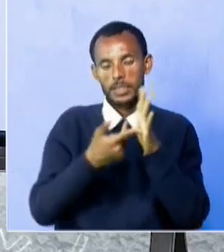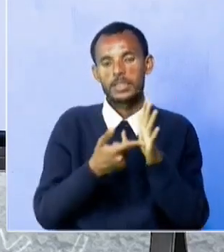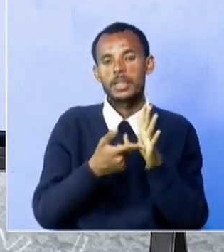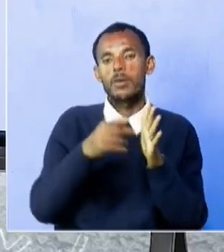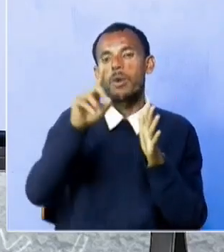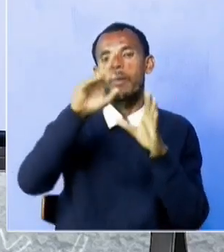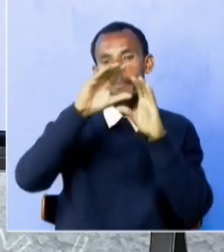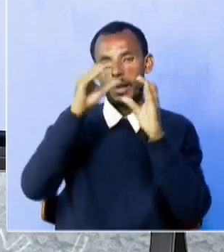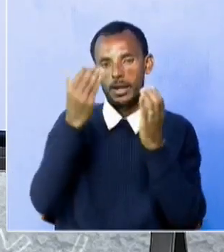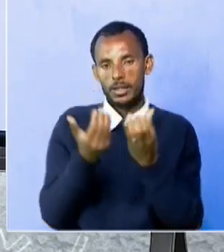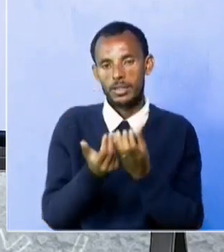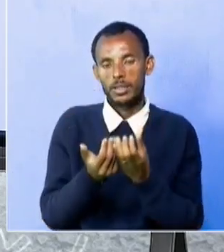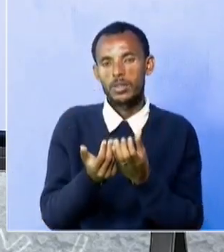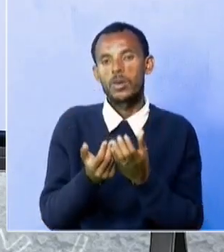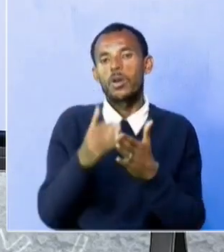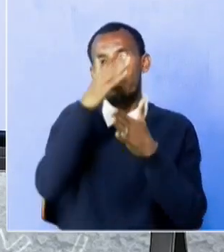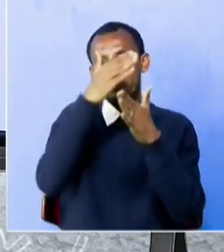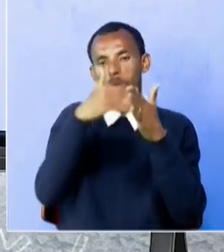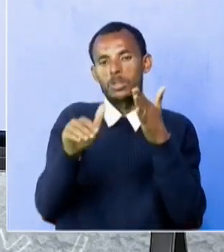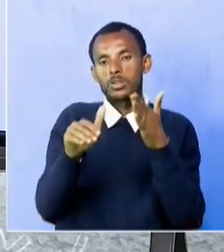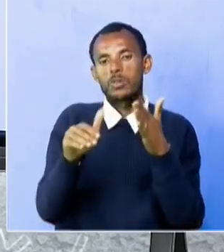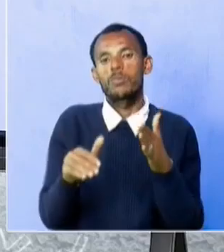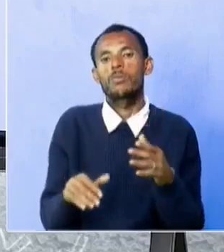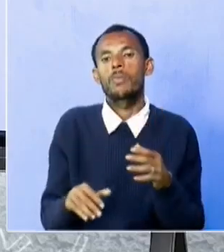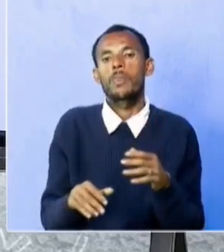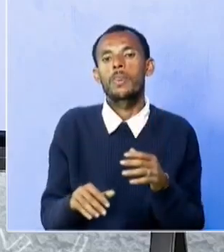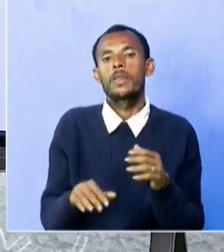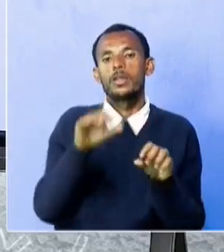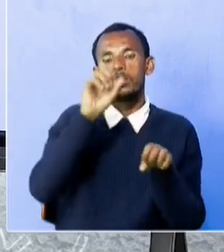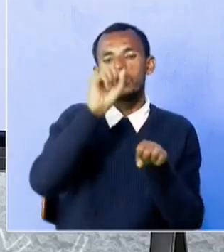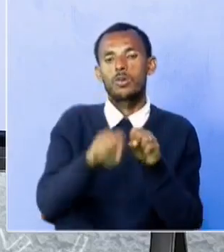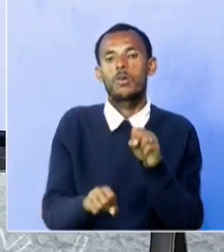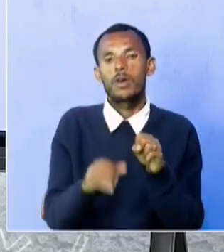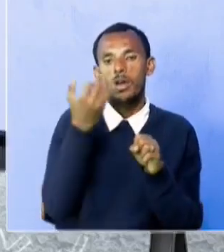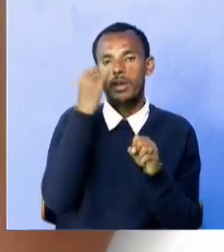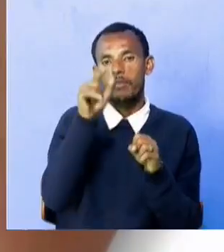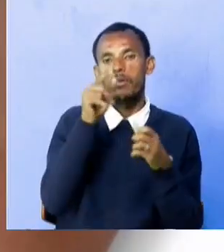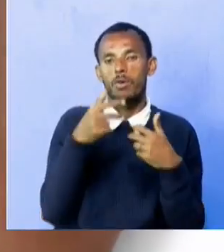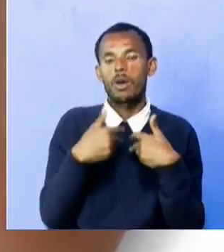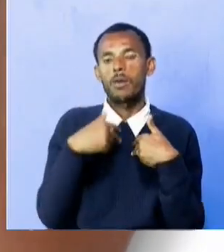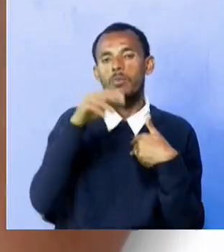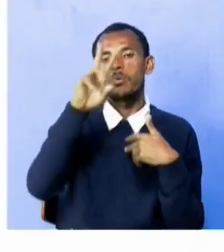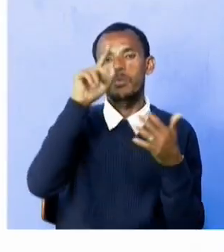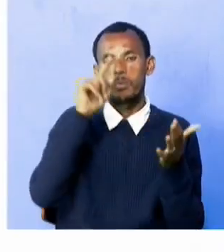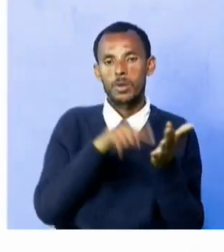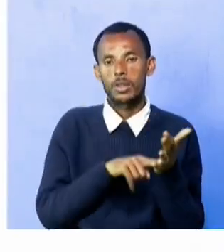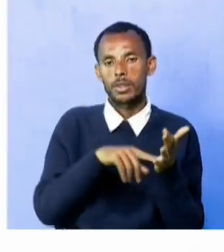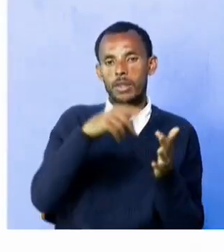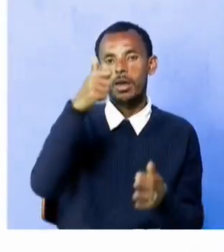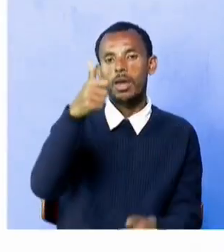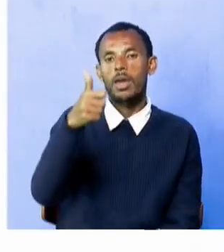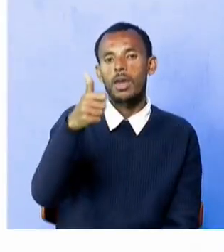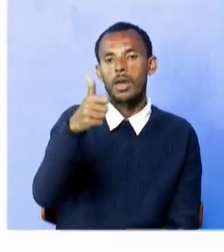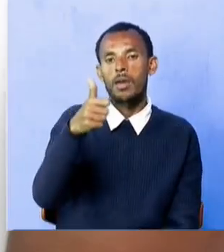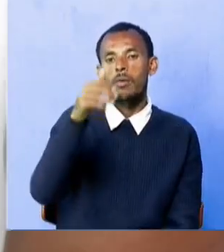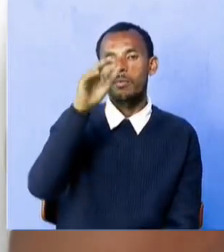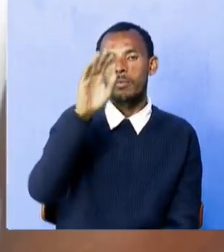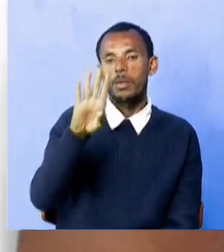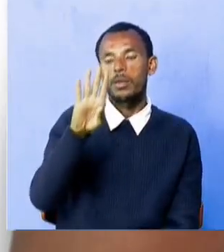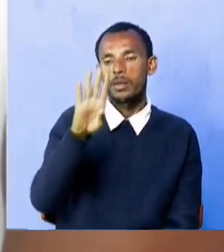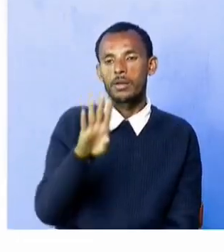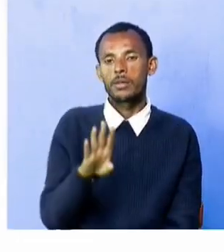part or a portion of the circumference, right? So if you have 2 points, say A and